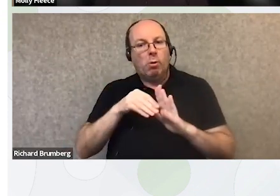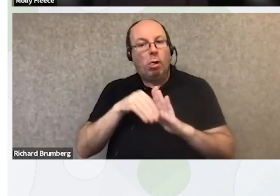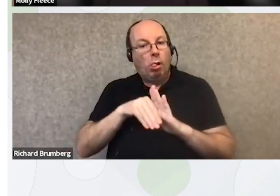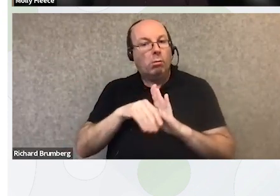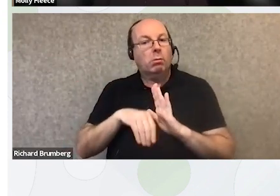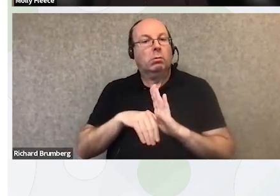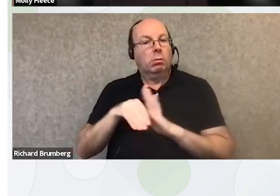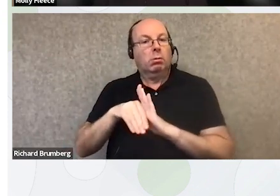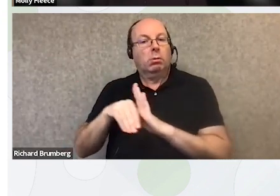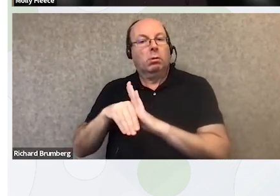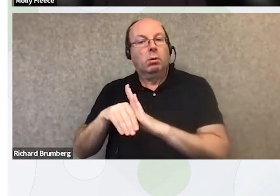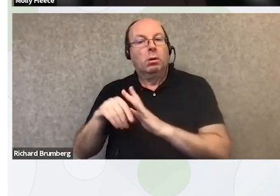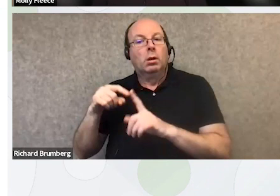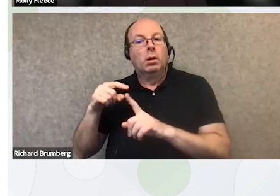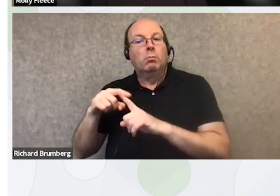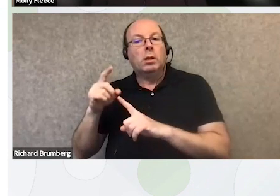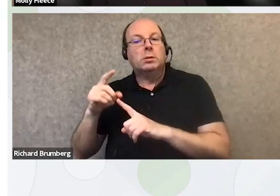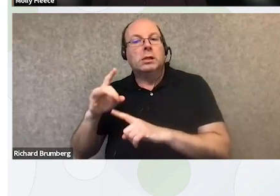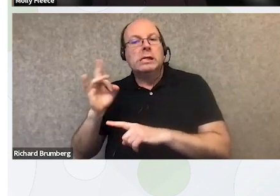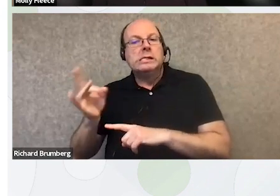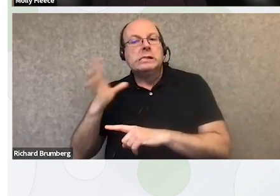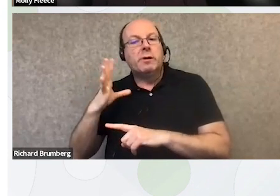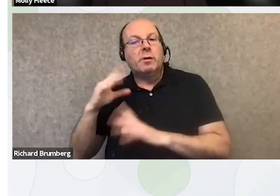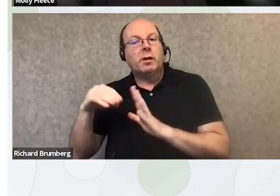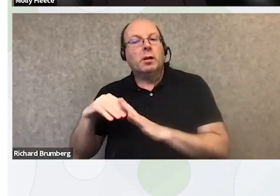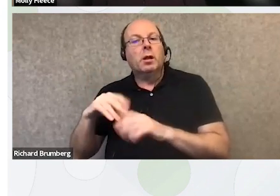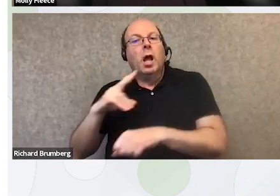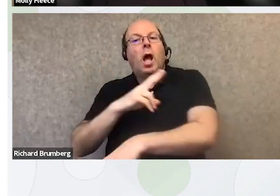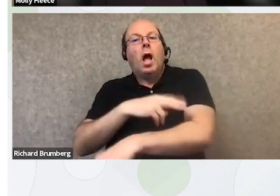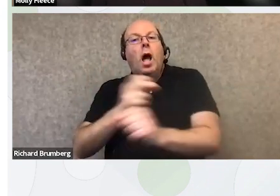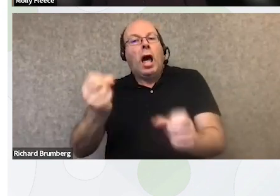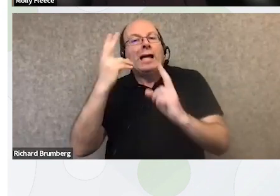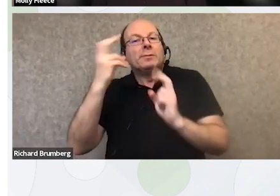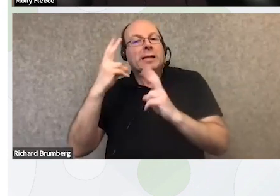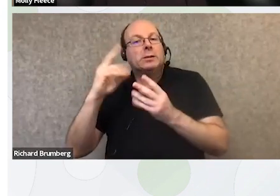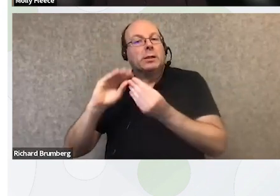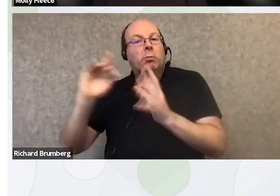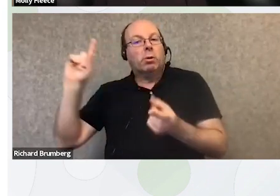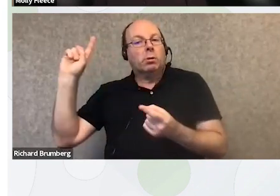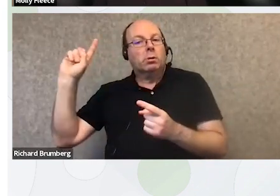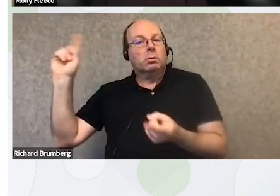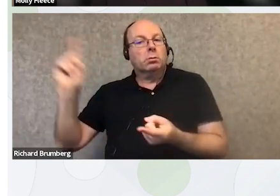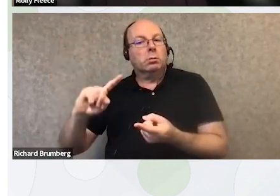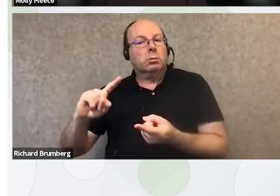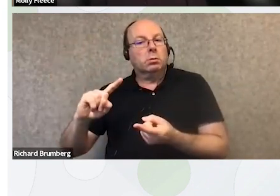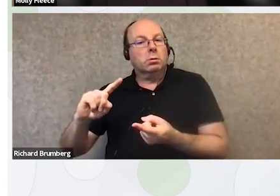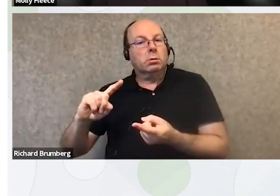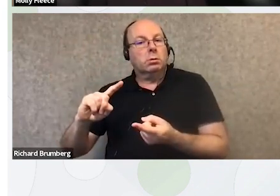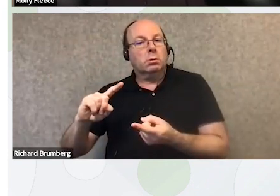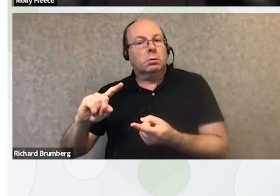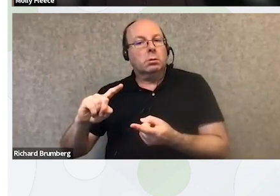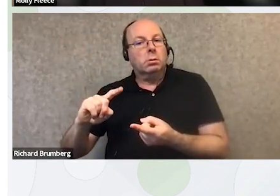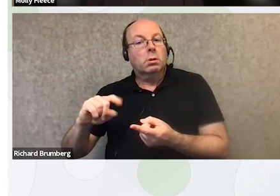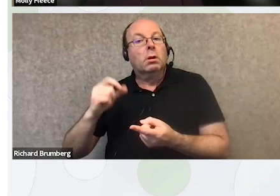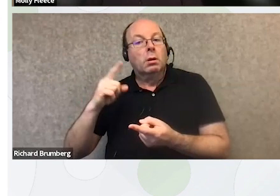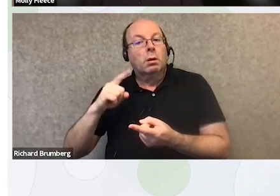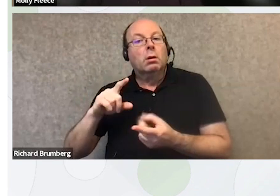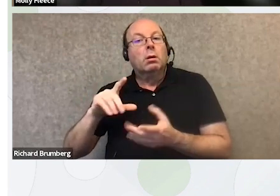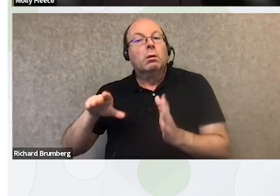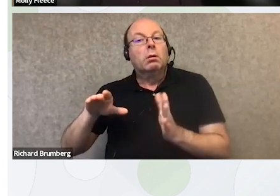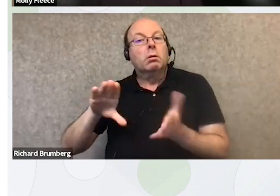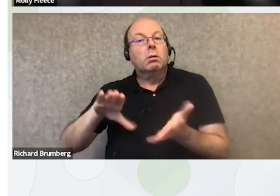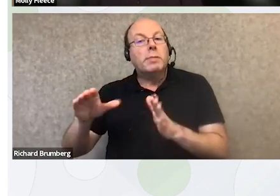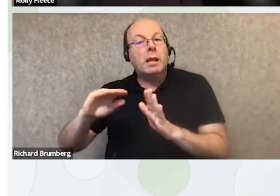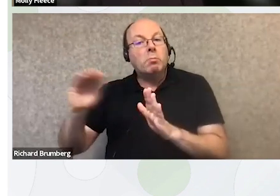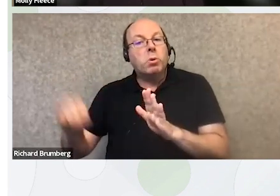decrease in one of our severity indicators, that being hospitalizations. We have seen an increase in the percentage of deaths in this most recent week. And